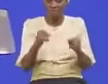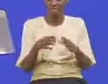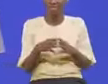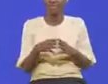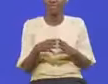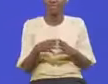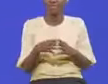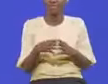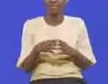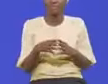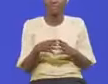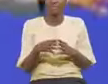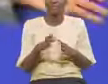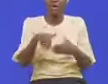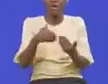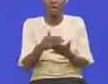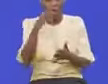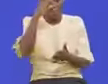Akpɔ ɖeɖe.